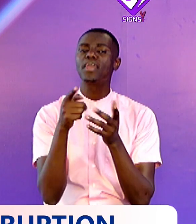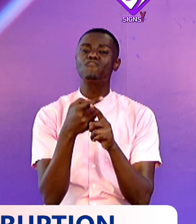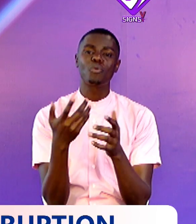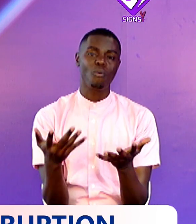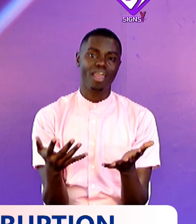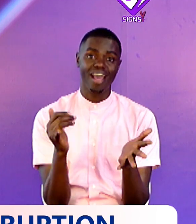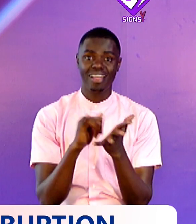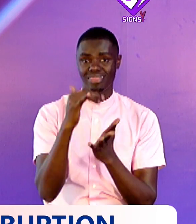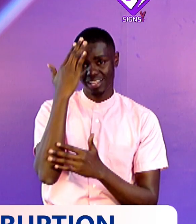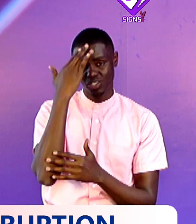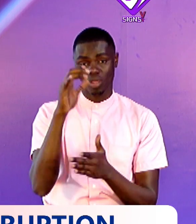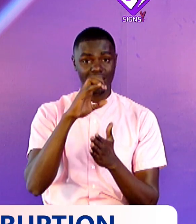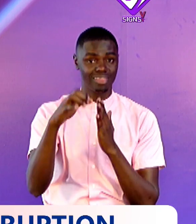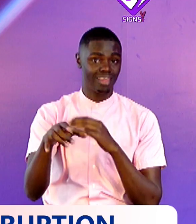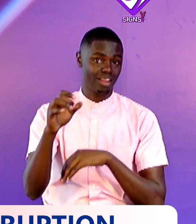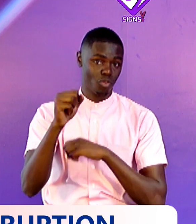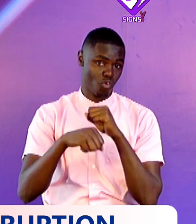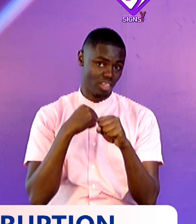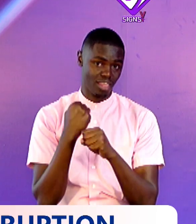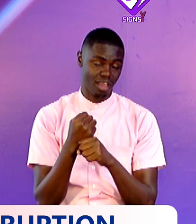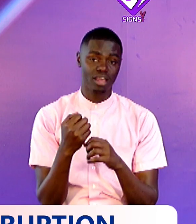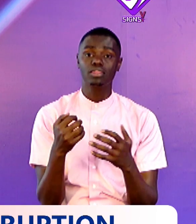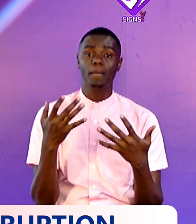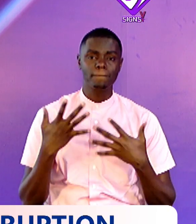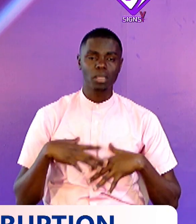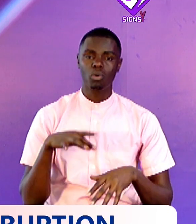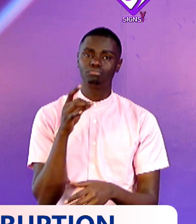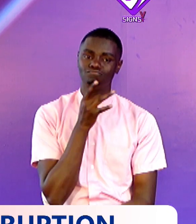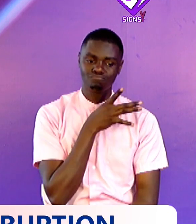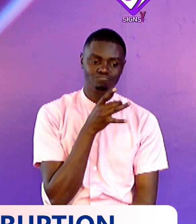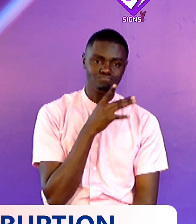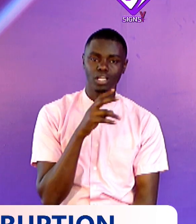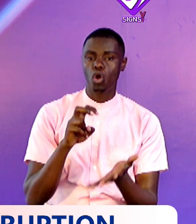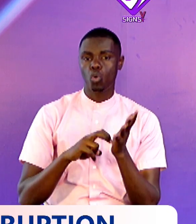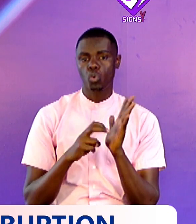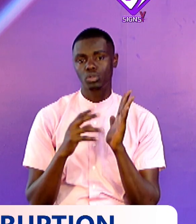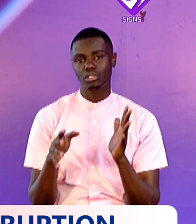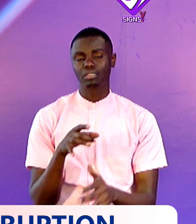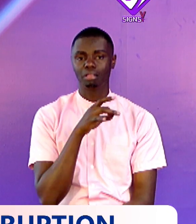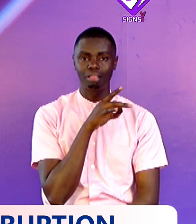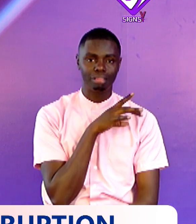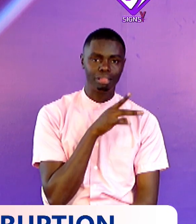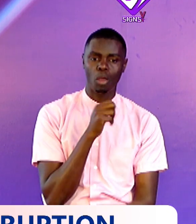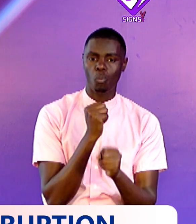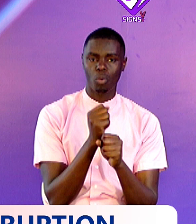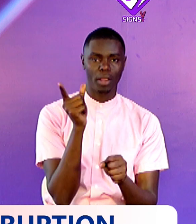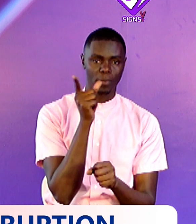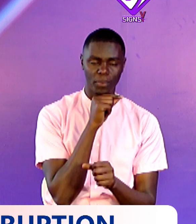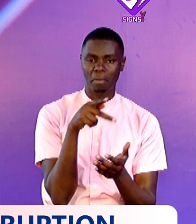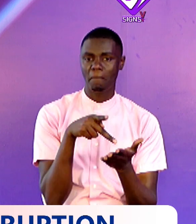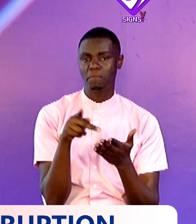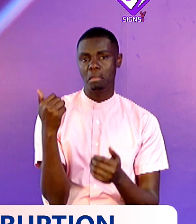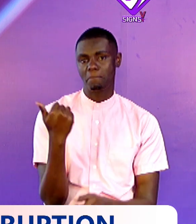That is why at the end of the year, you get that people are complaining, contractors are complaining. We did work, you did not pay